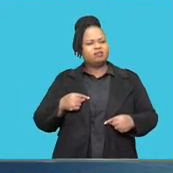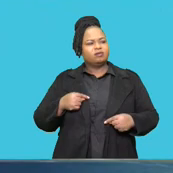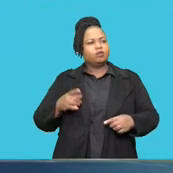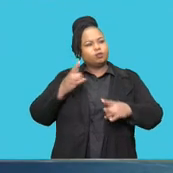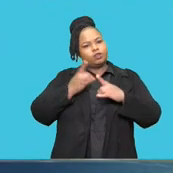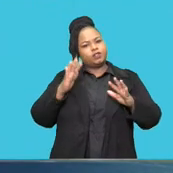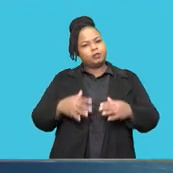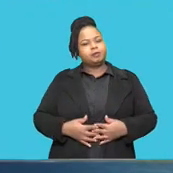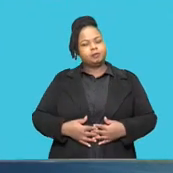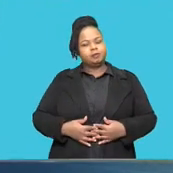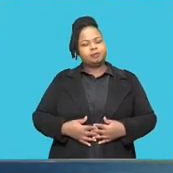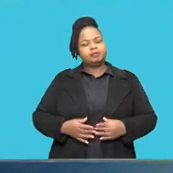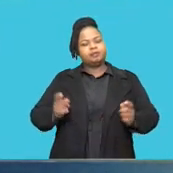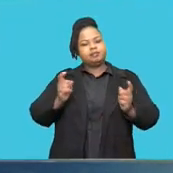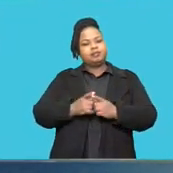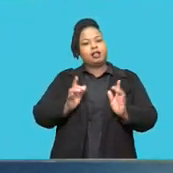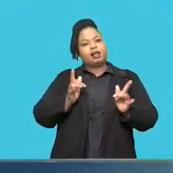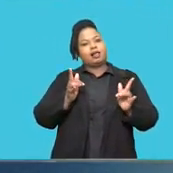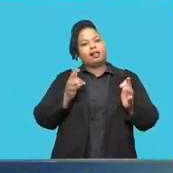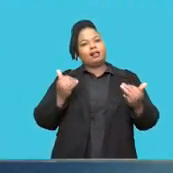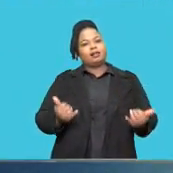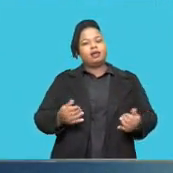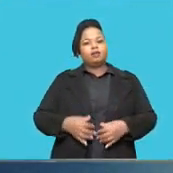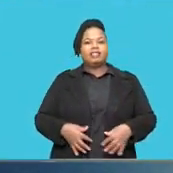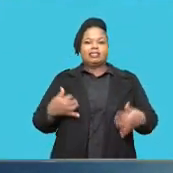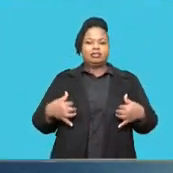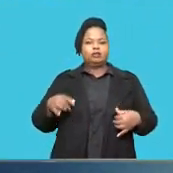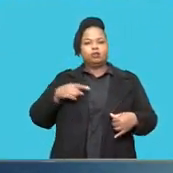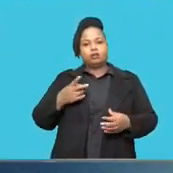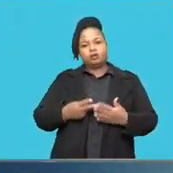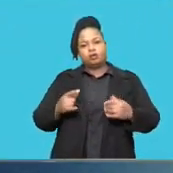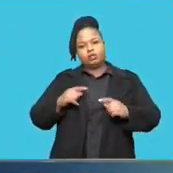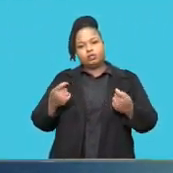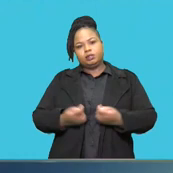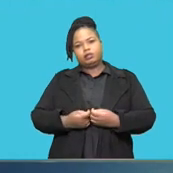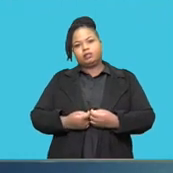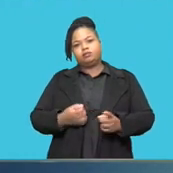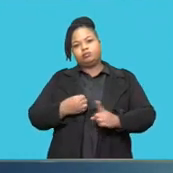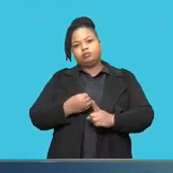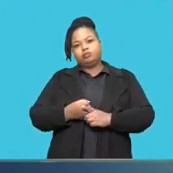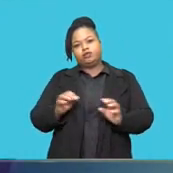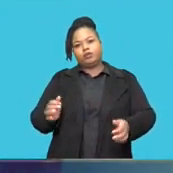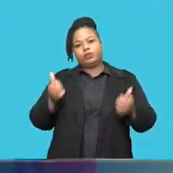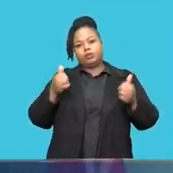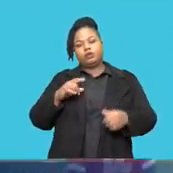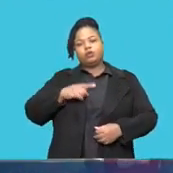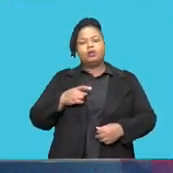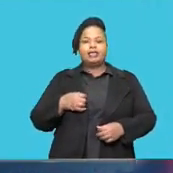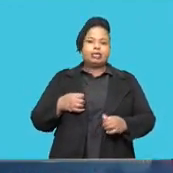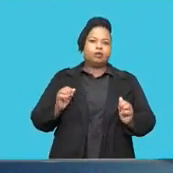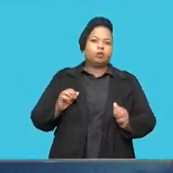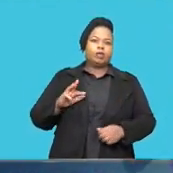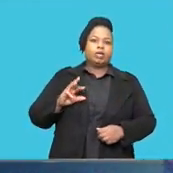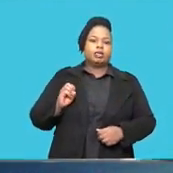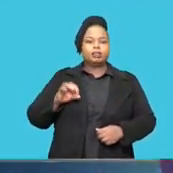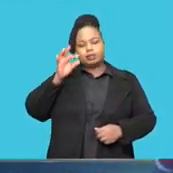won. The match kept spectators on the edge of their seat as both teams fought relentlessly for glory. After a nail-biting 90 minutes